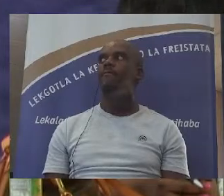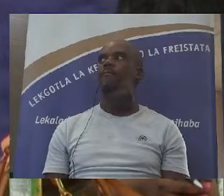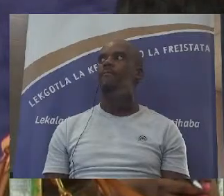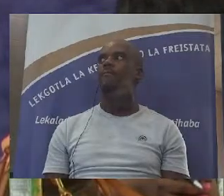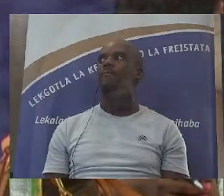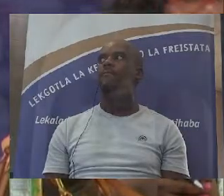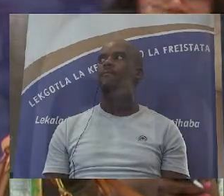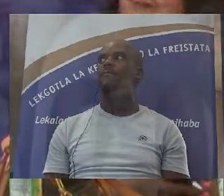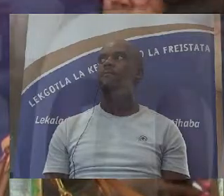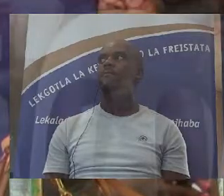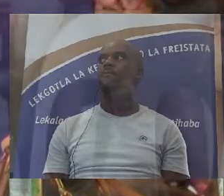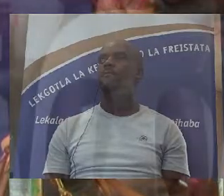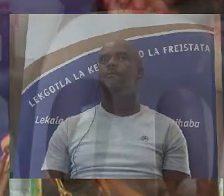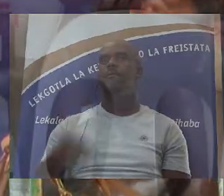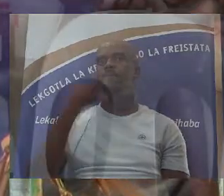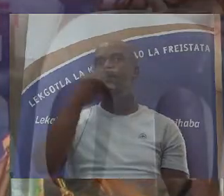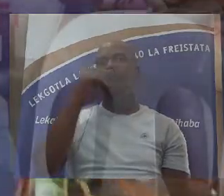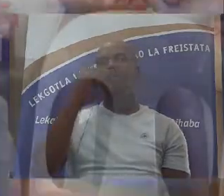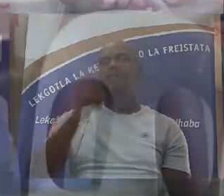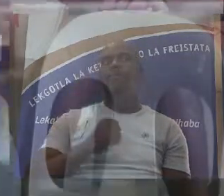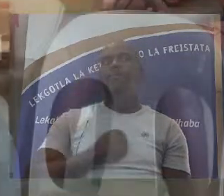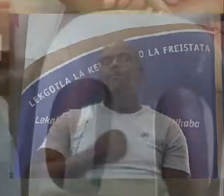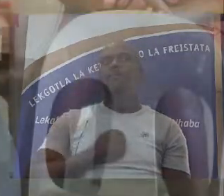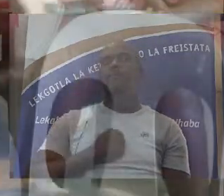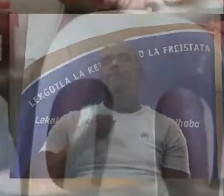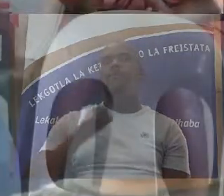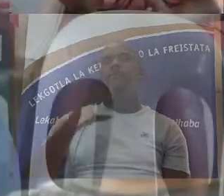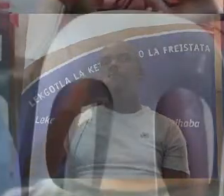My name is Cecilia Moeketsi. I'm coming from